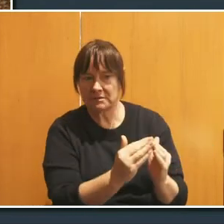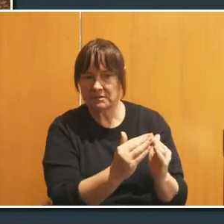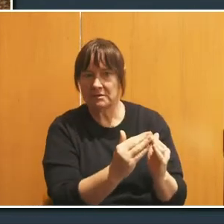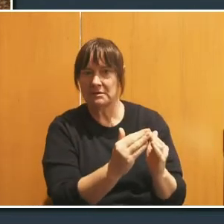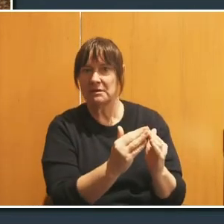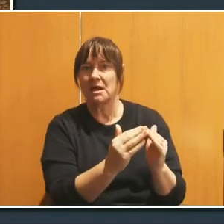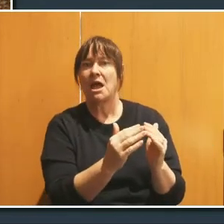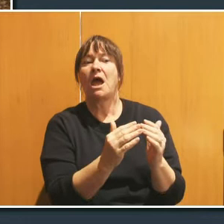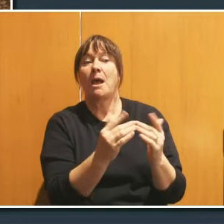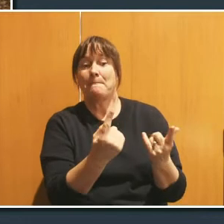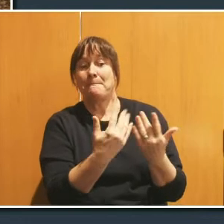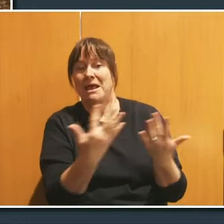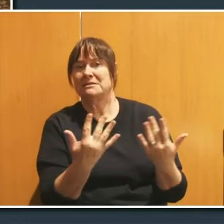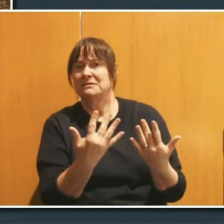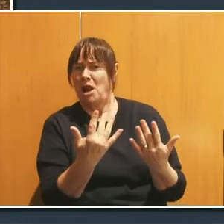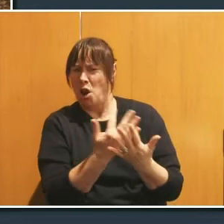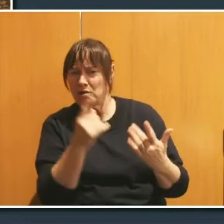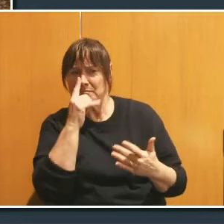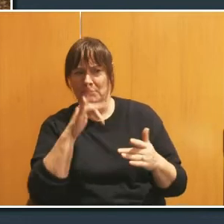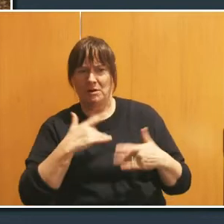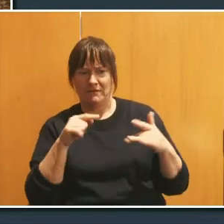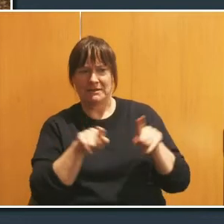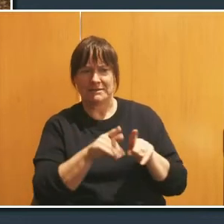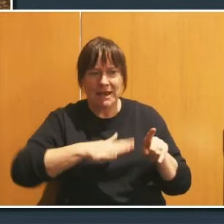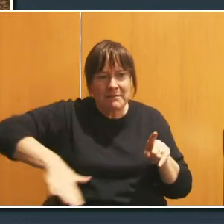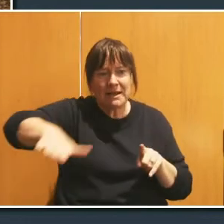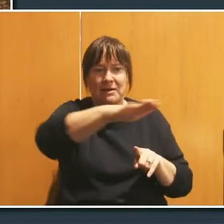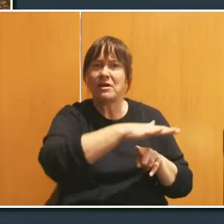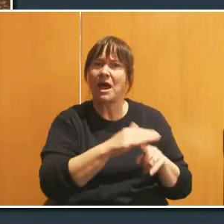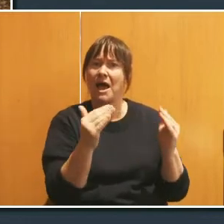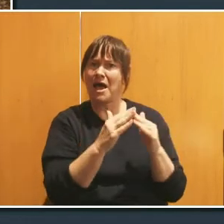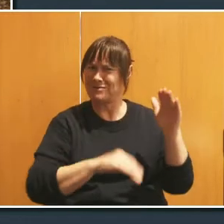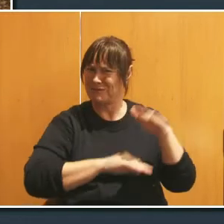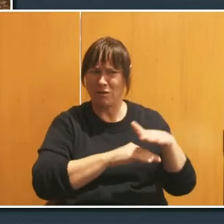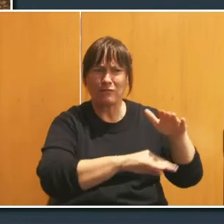is phenomenally above that in other areas of our city.